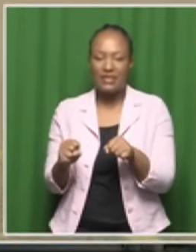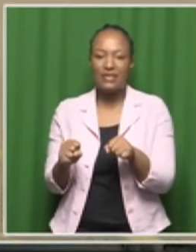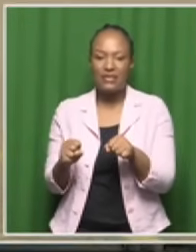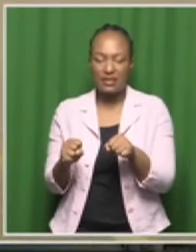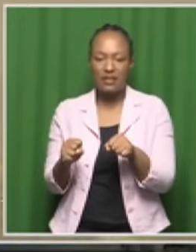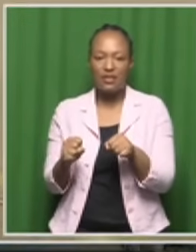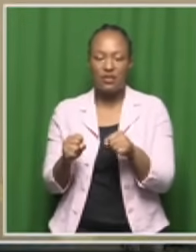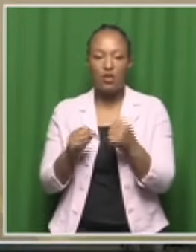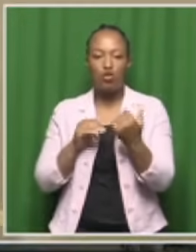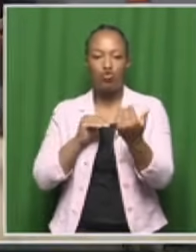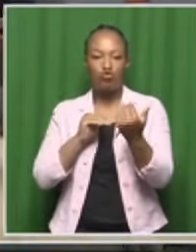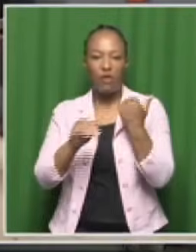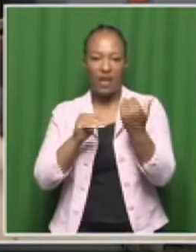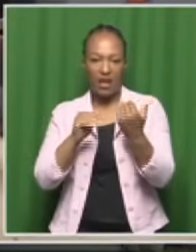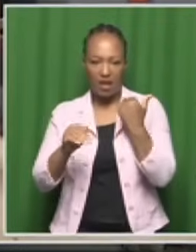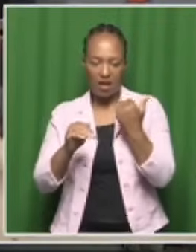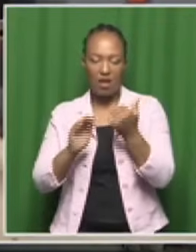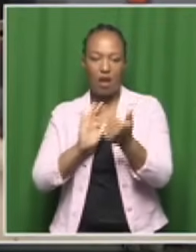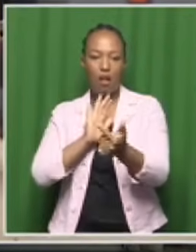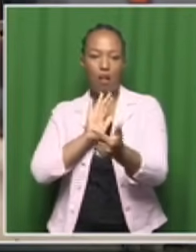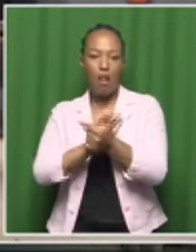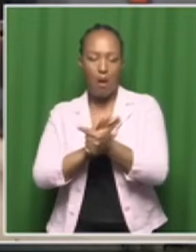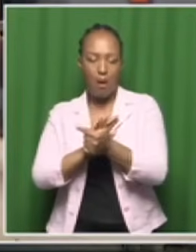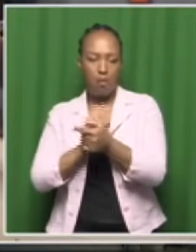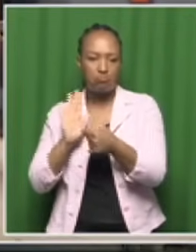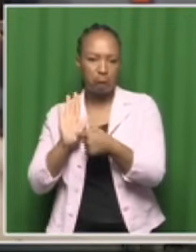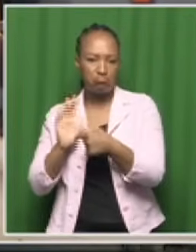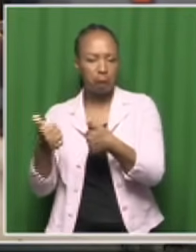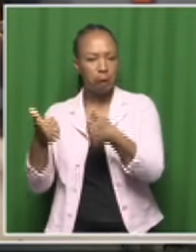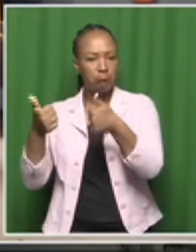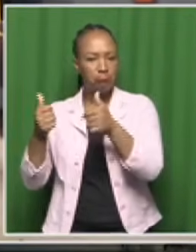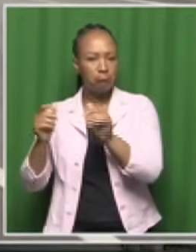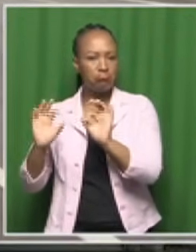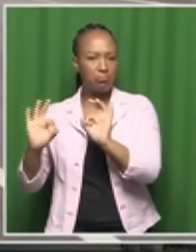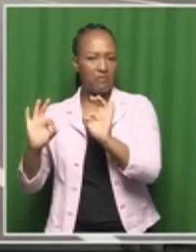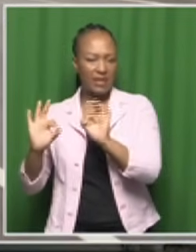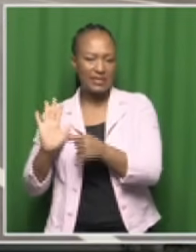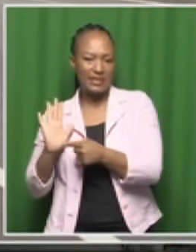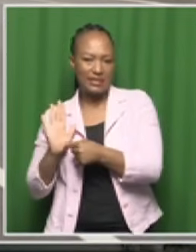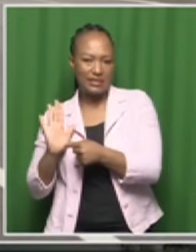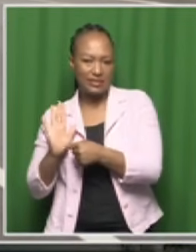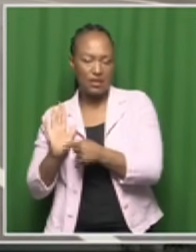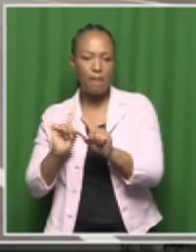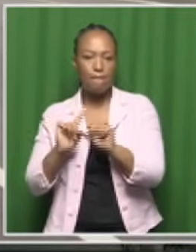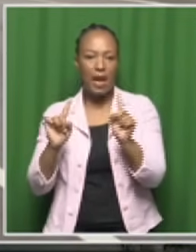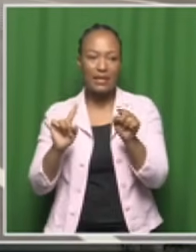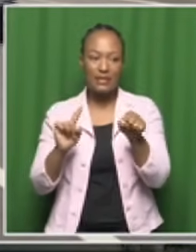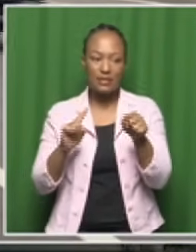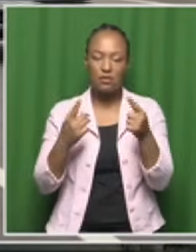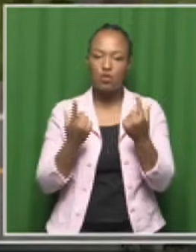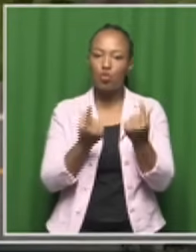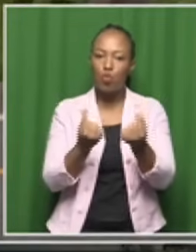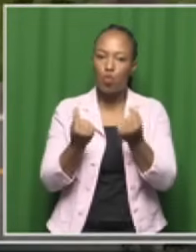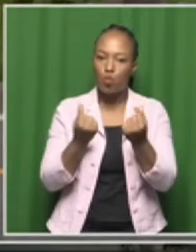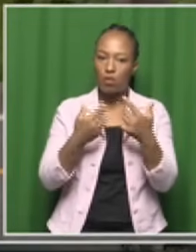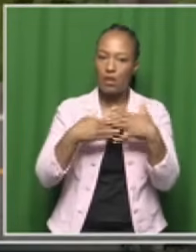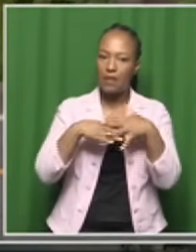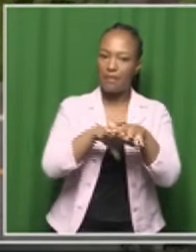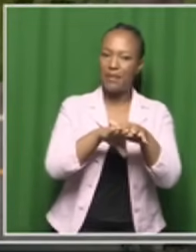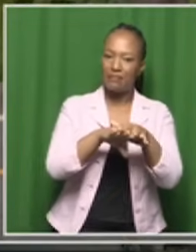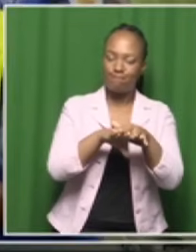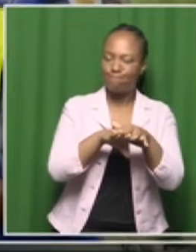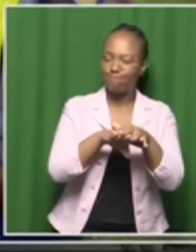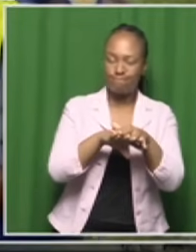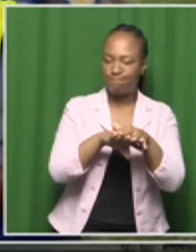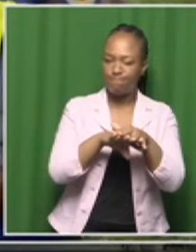the great traffic laws in South Africa, but the level at which they are implemented in terms of also